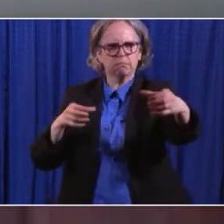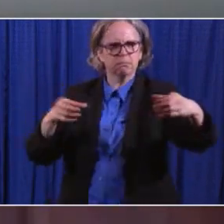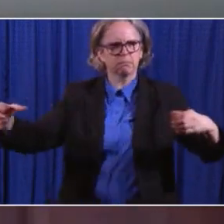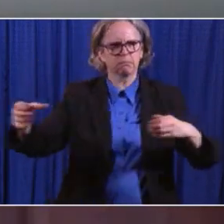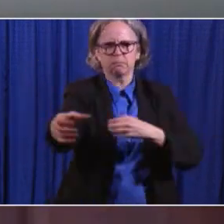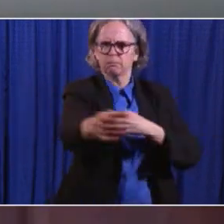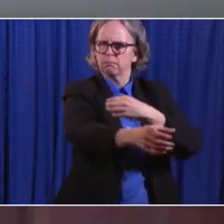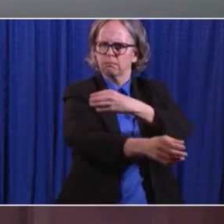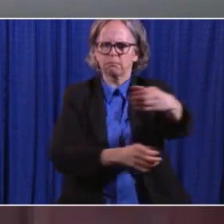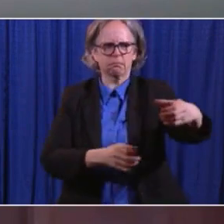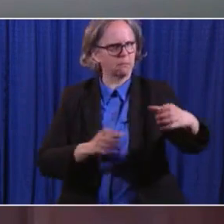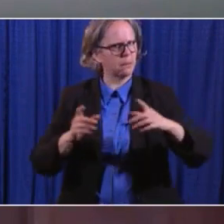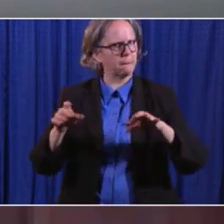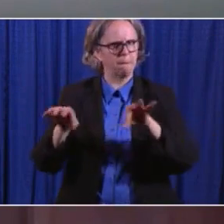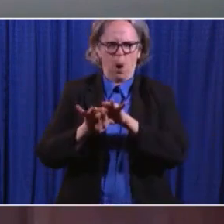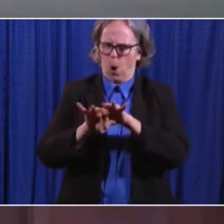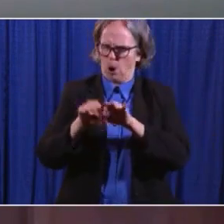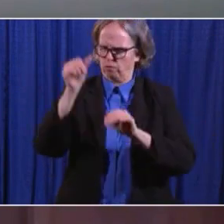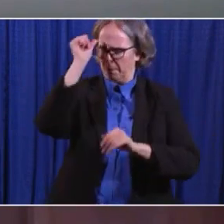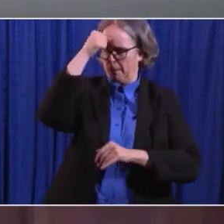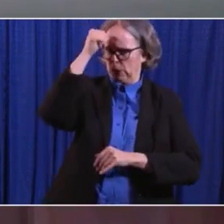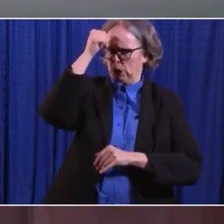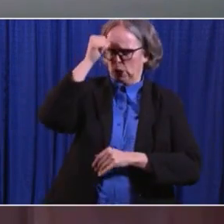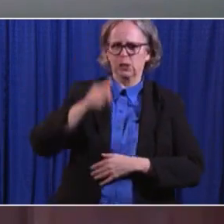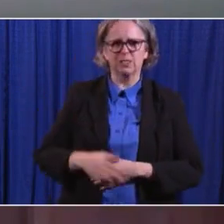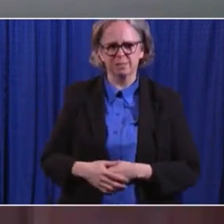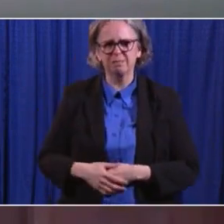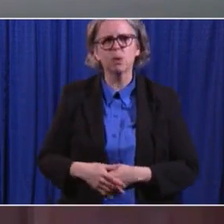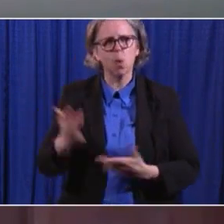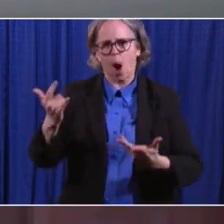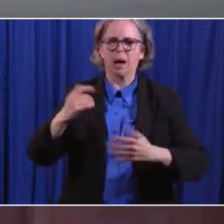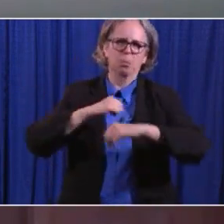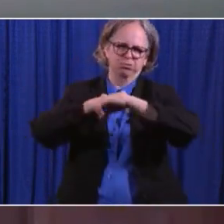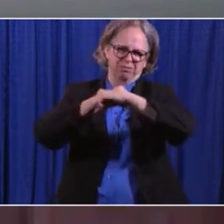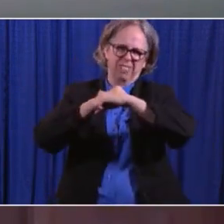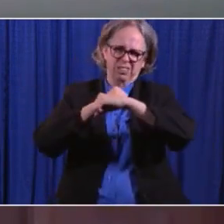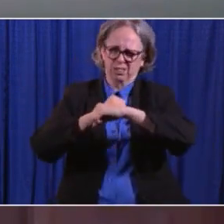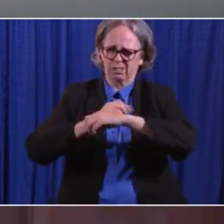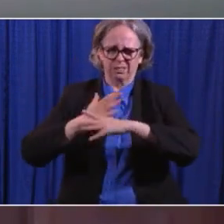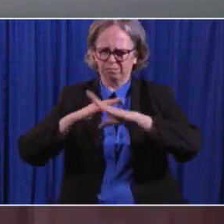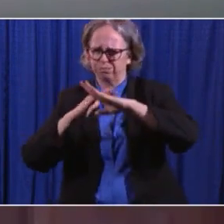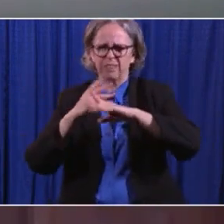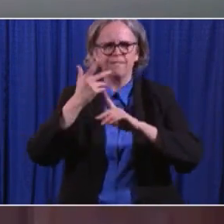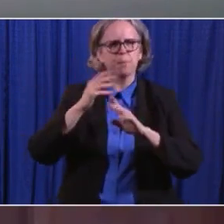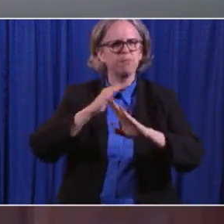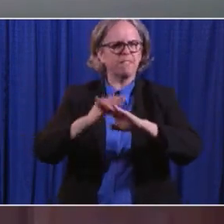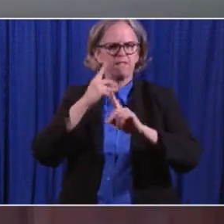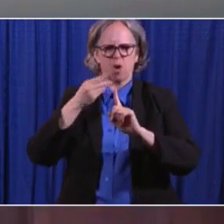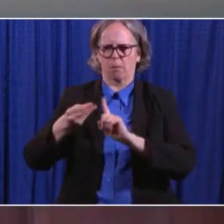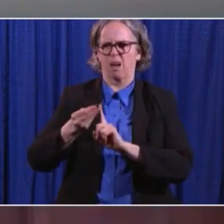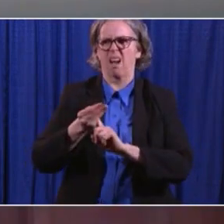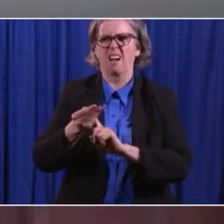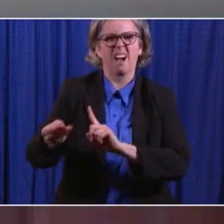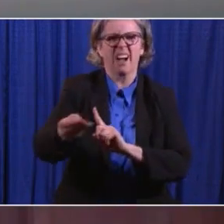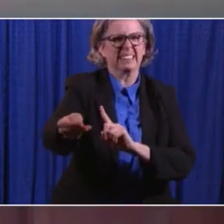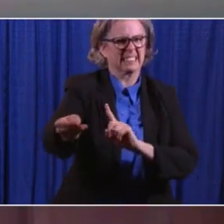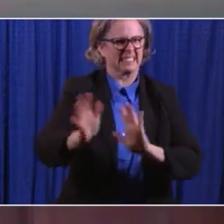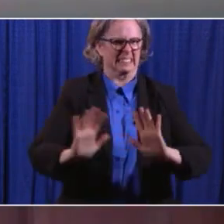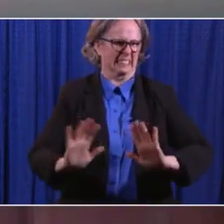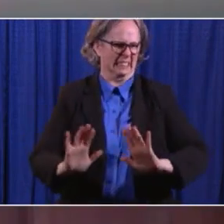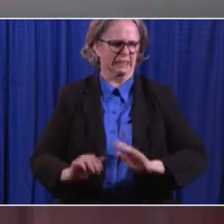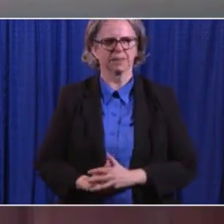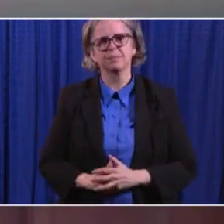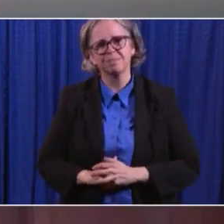around you or that group that you're with, and that halo provides a buffer from the next group of 10 or less.